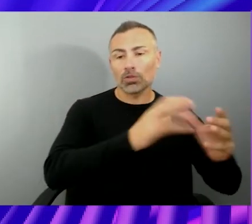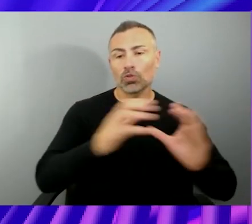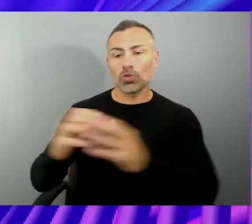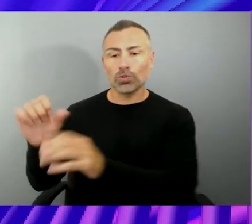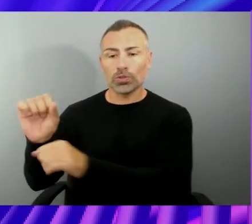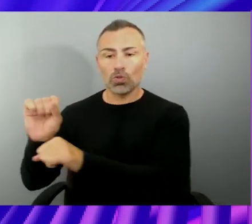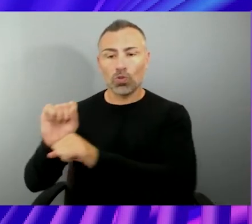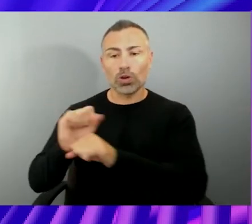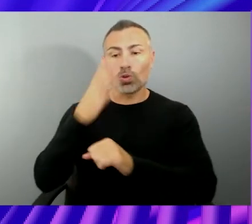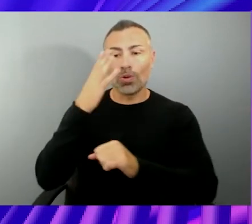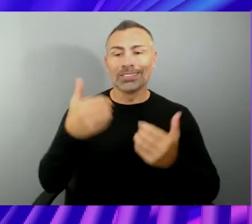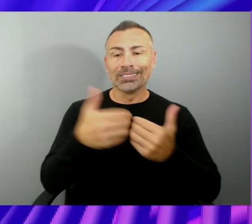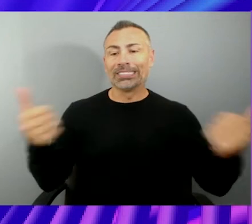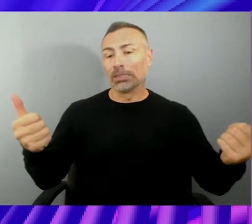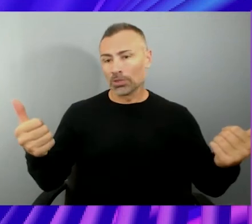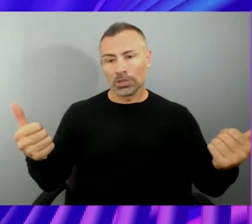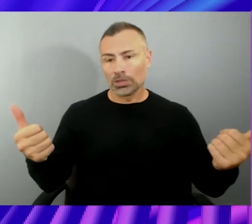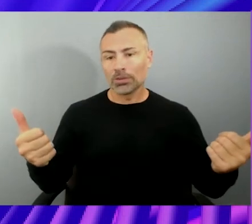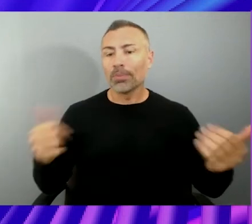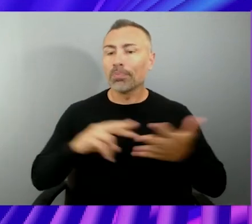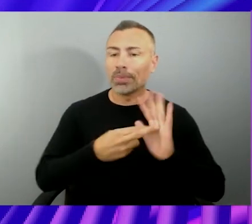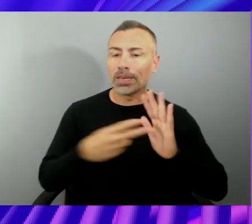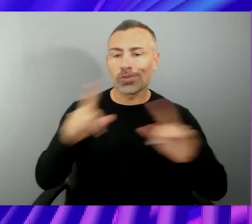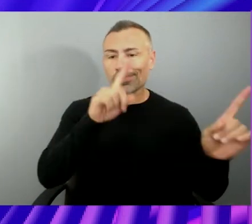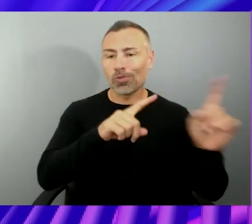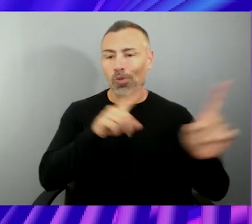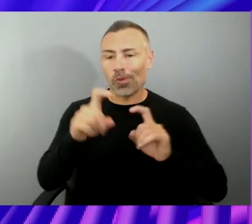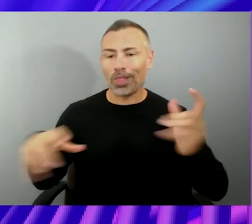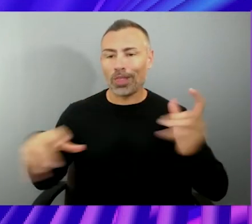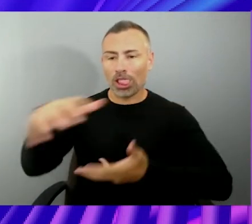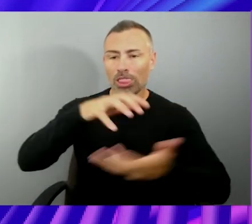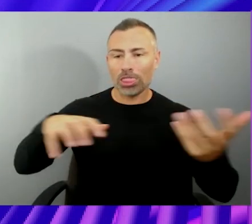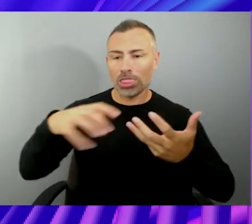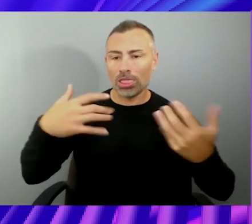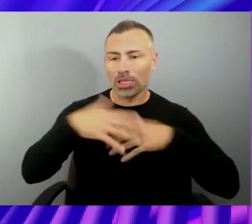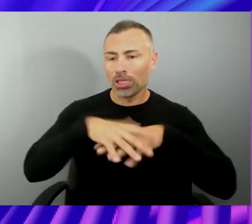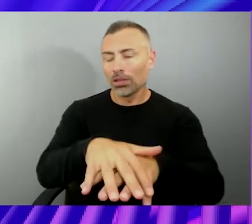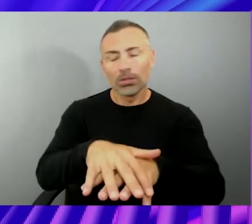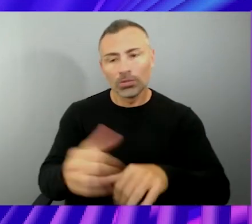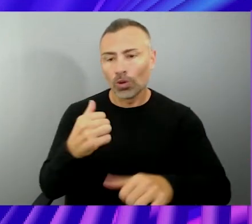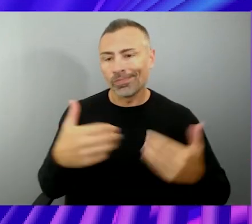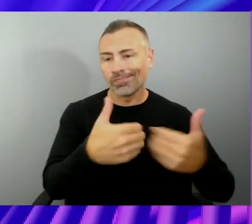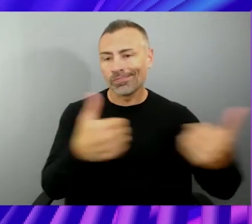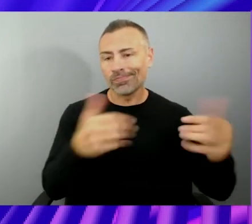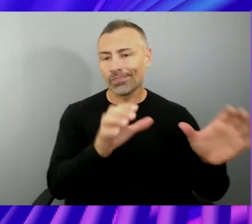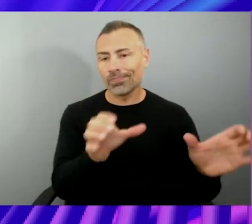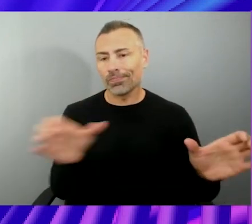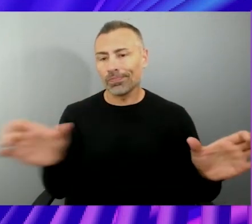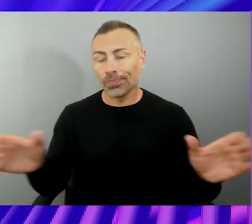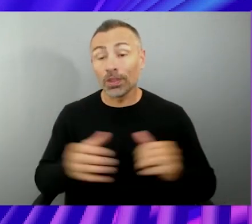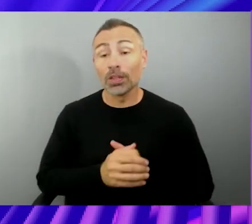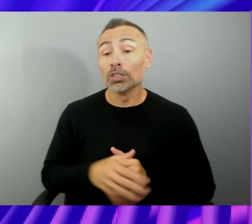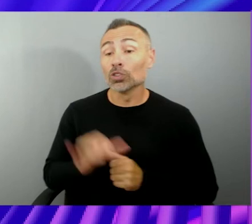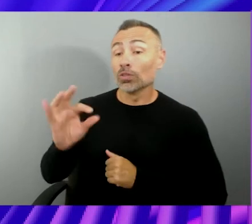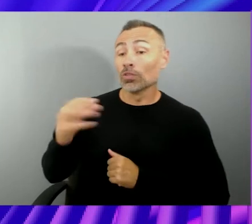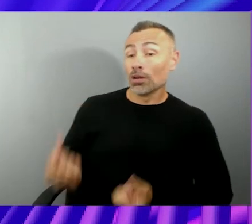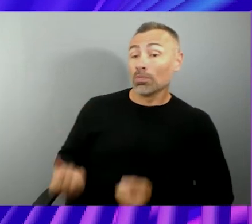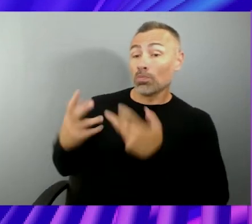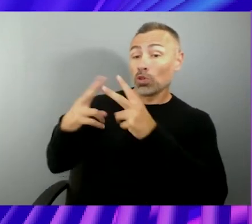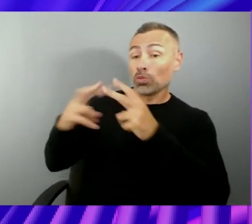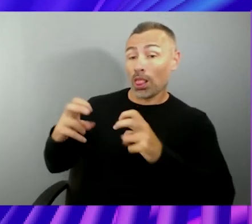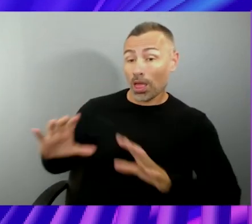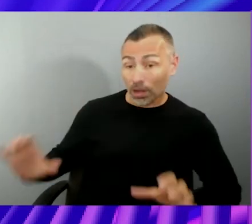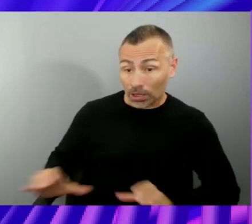don't accidentally mix your queries together. Right. So if you have multiple analysts that are doing multiple things, well, each analyst in theory could have their own work